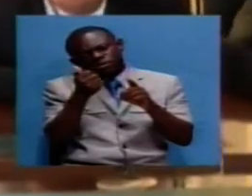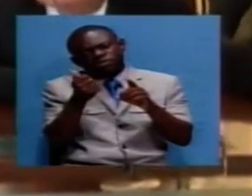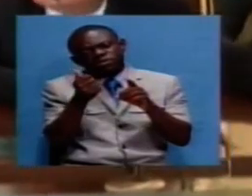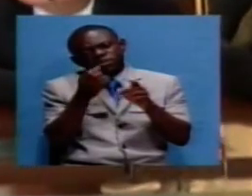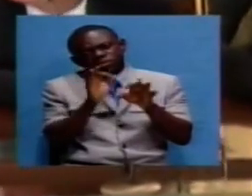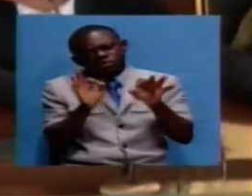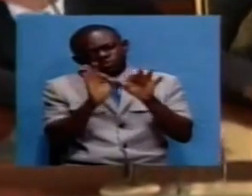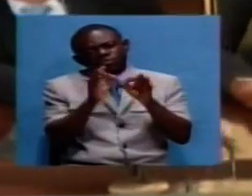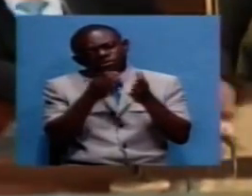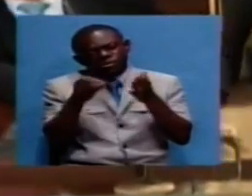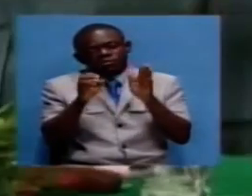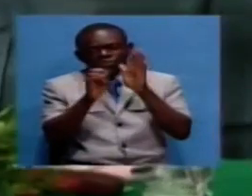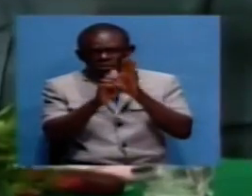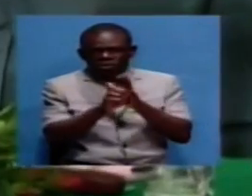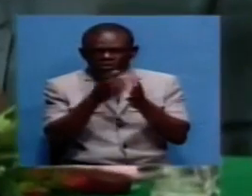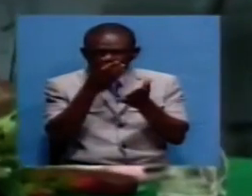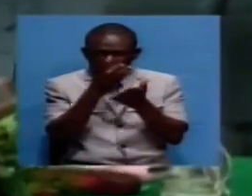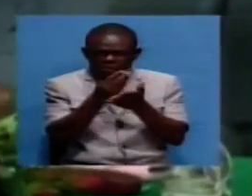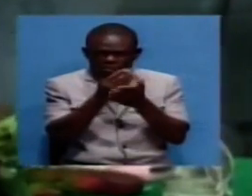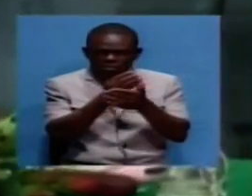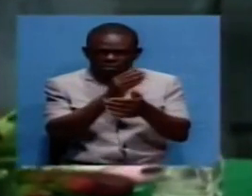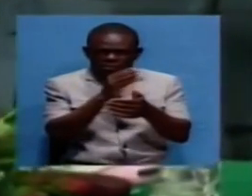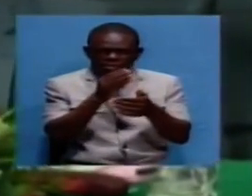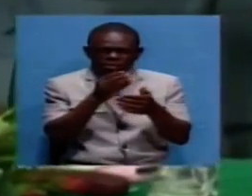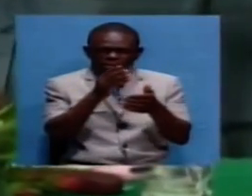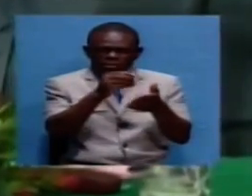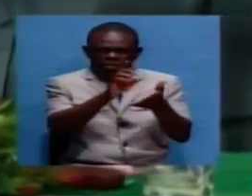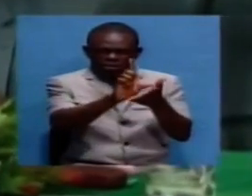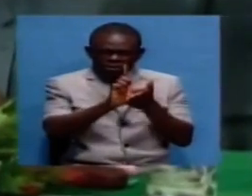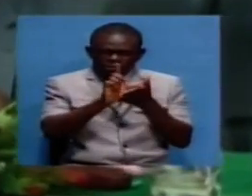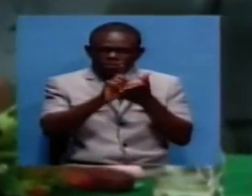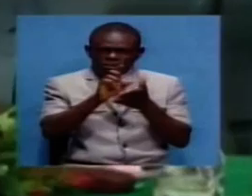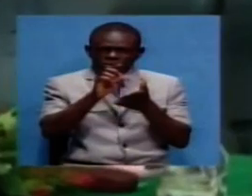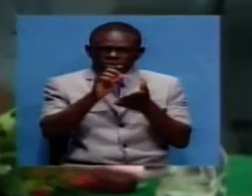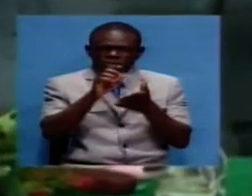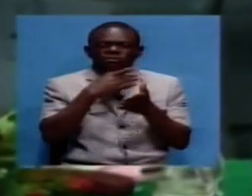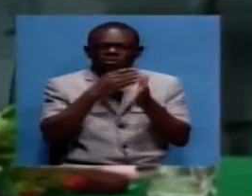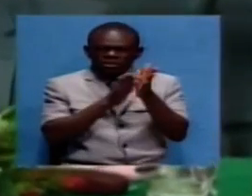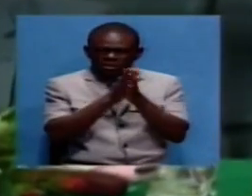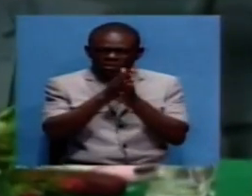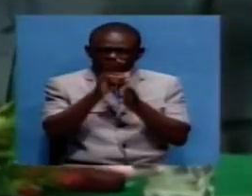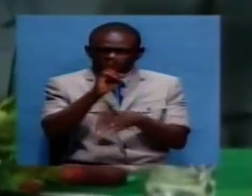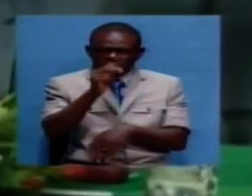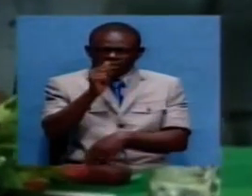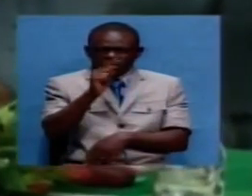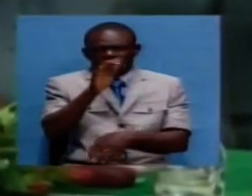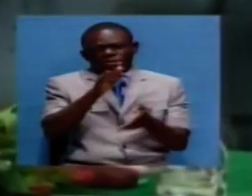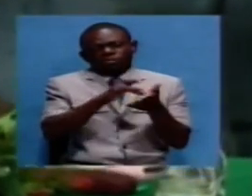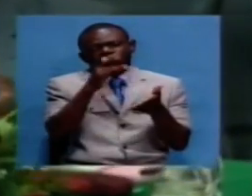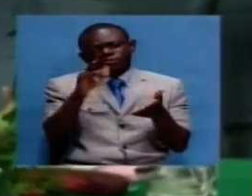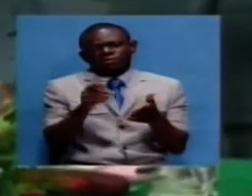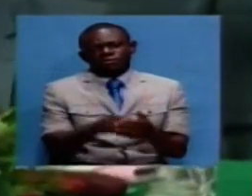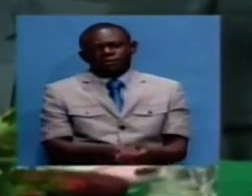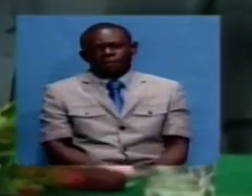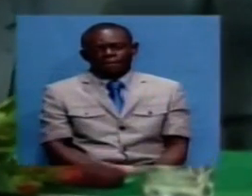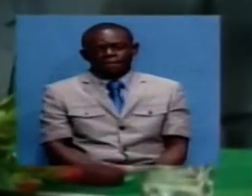stable foreign exchange rates. Why lending rates are so high in Zambia, particularly to small-scale businessmen, SMEs and